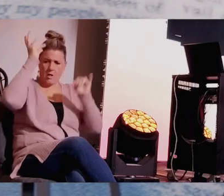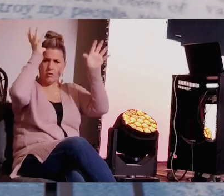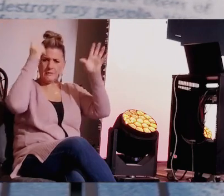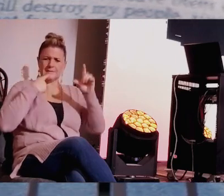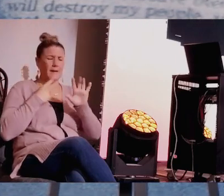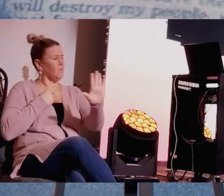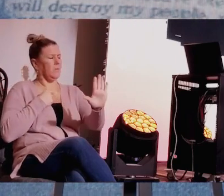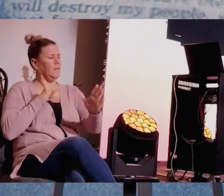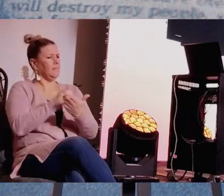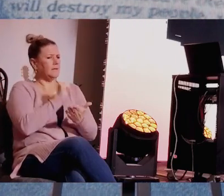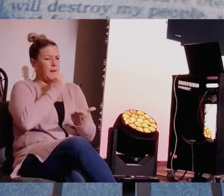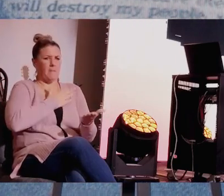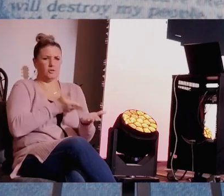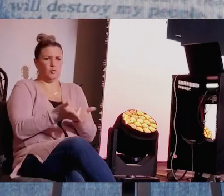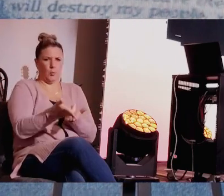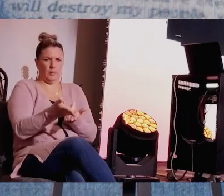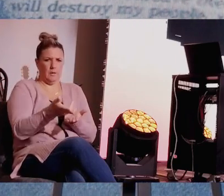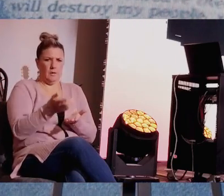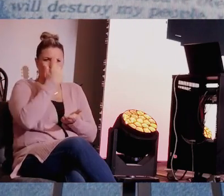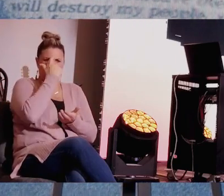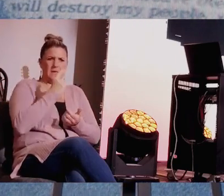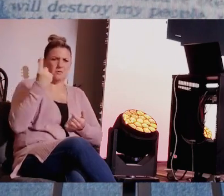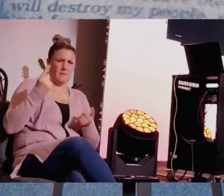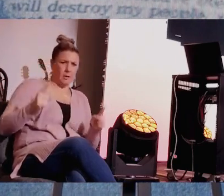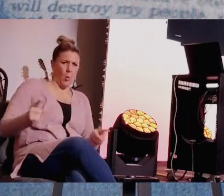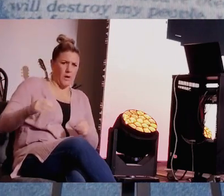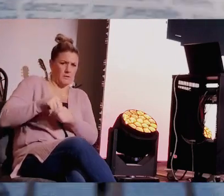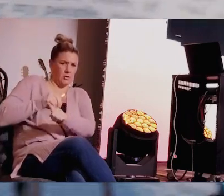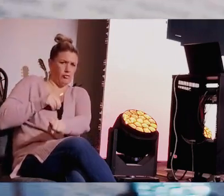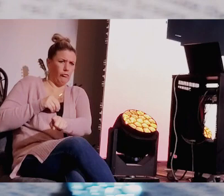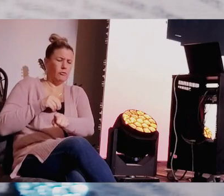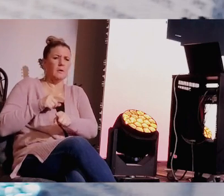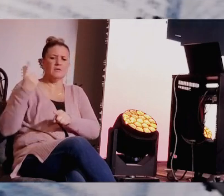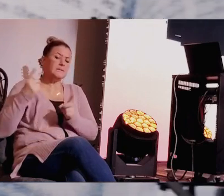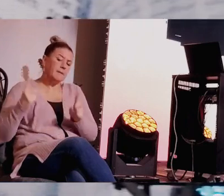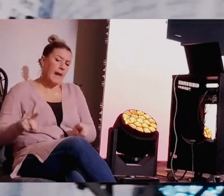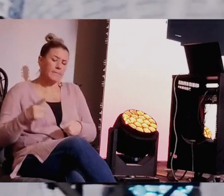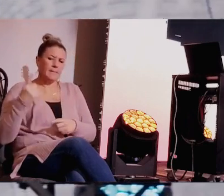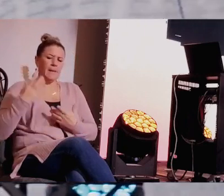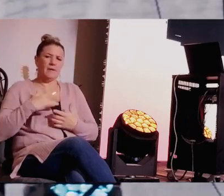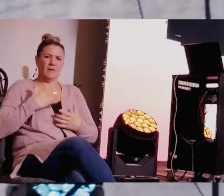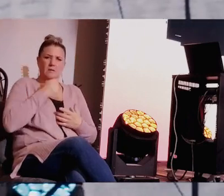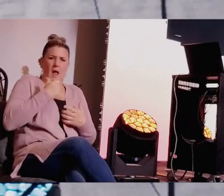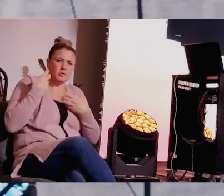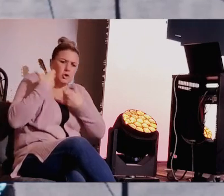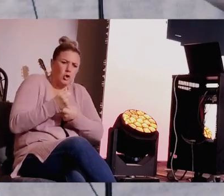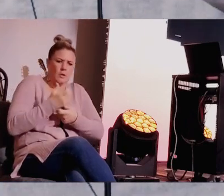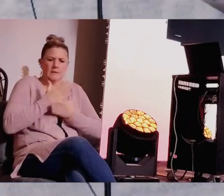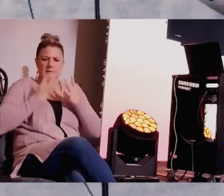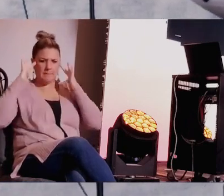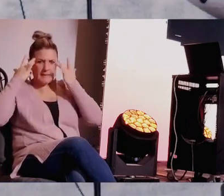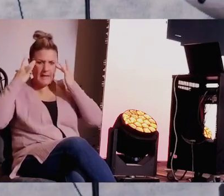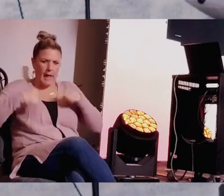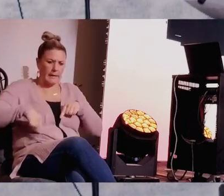that's not my truth. Because there's something going on in her. She's got something happening. There might be some insecurity. There might be some anxiety. There might be